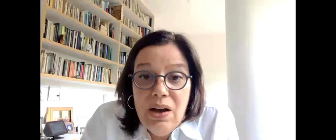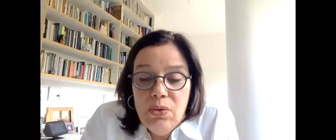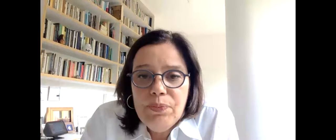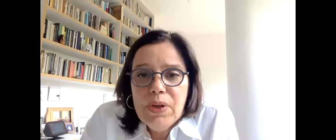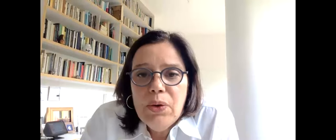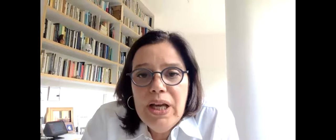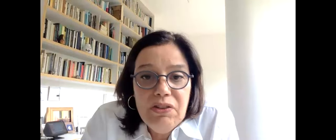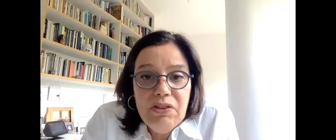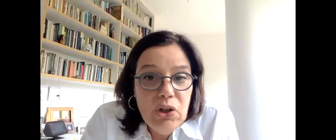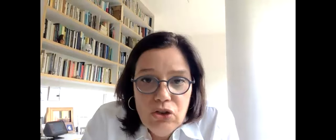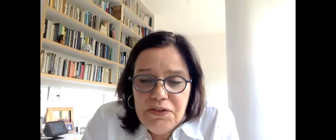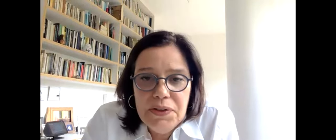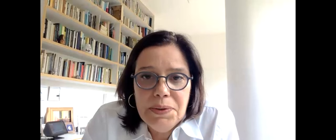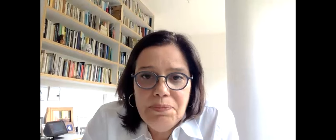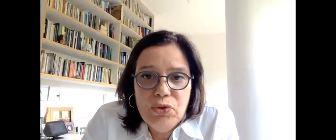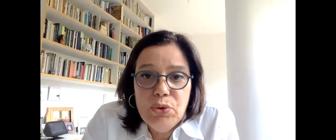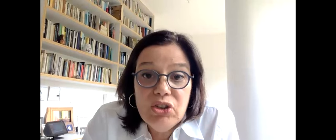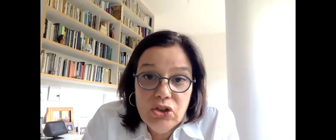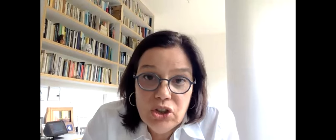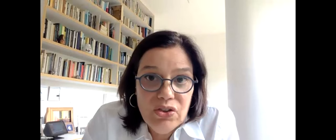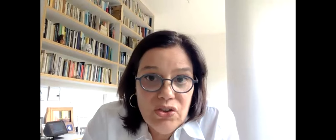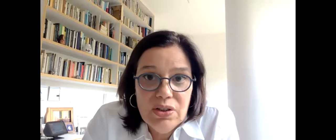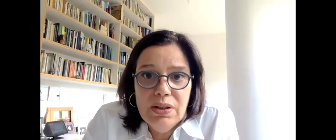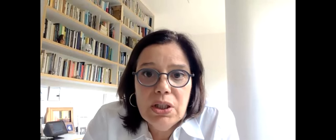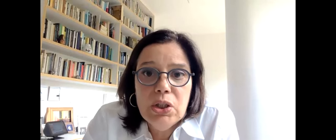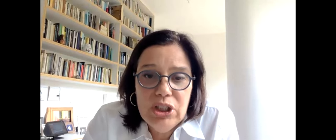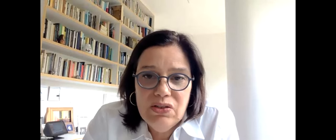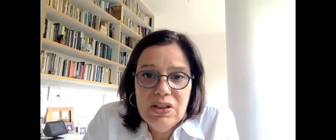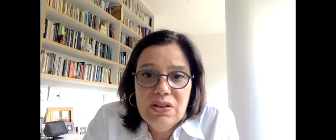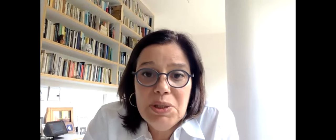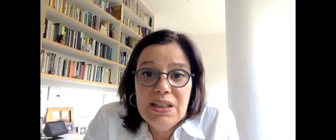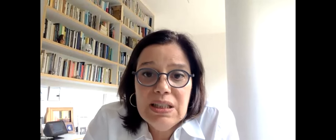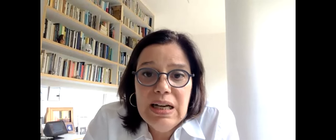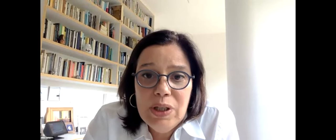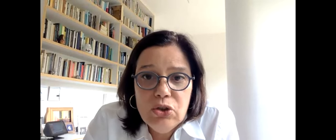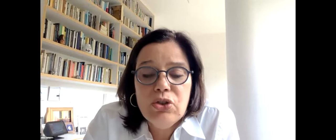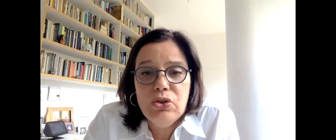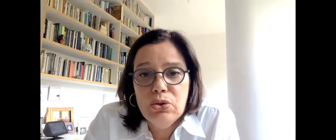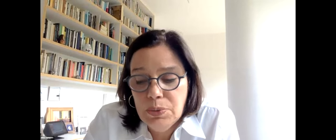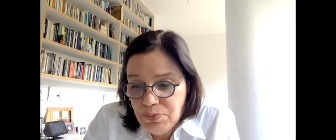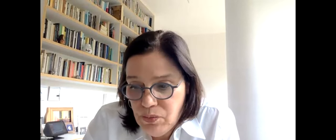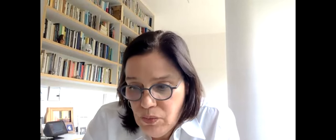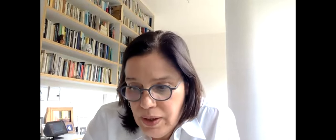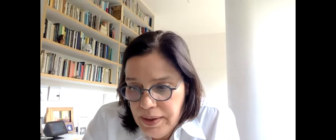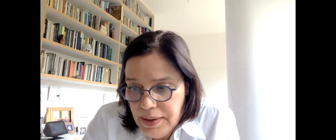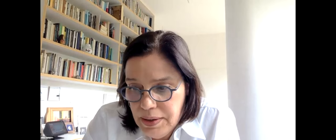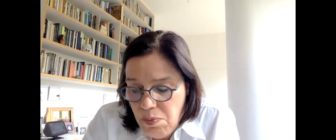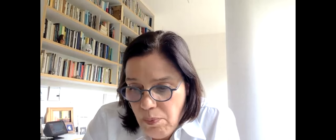And now we have lots of researchers including this, but I want us